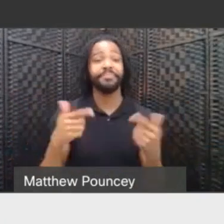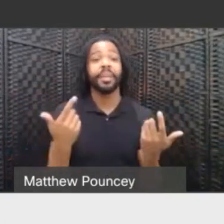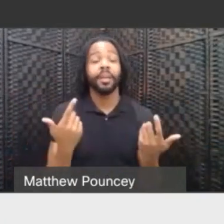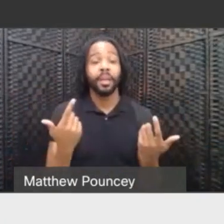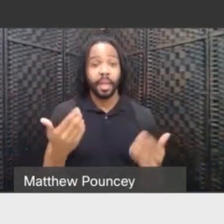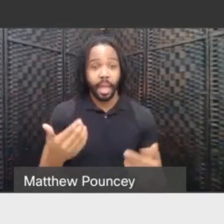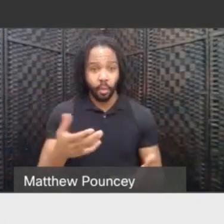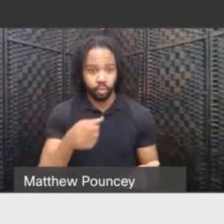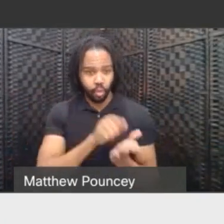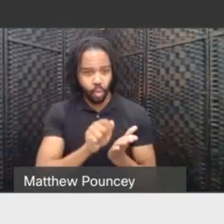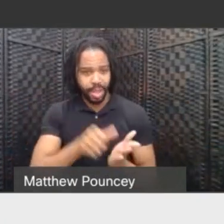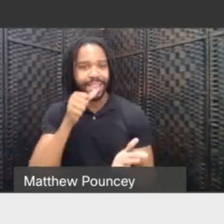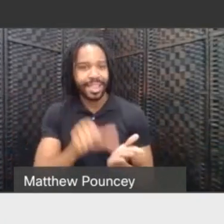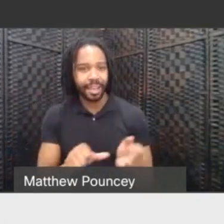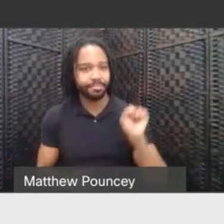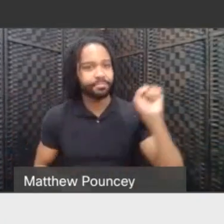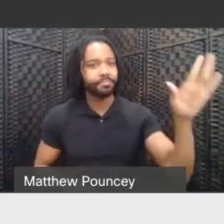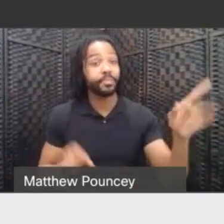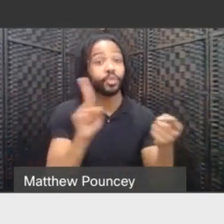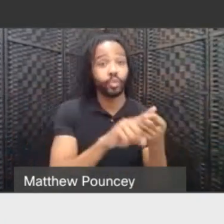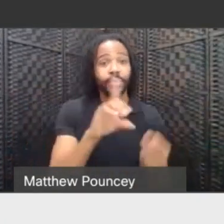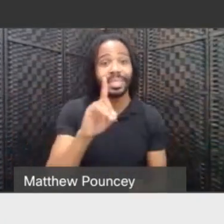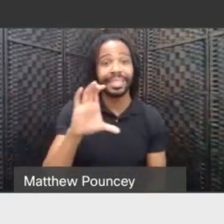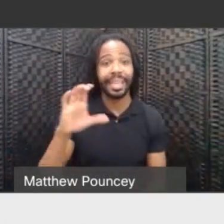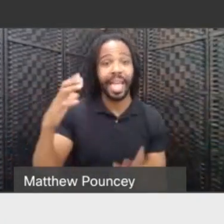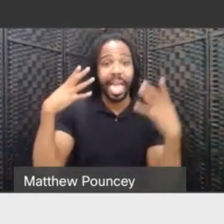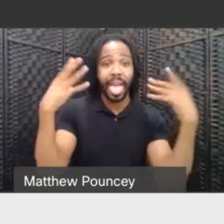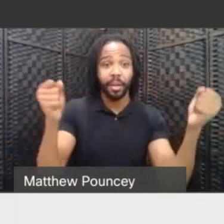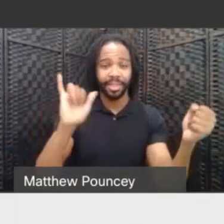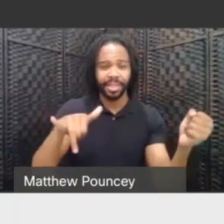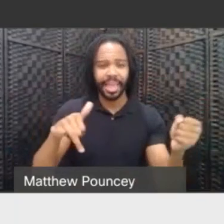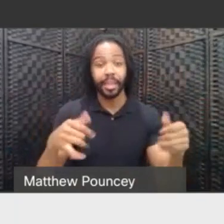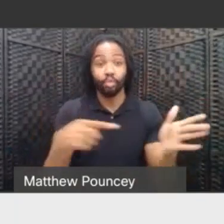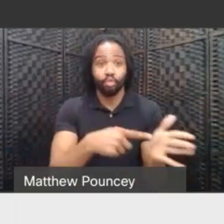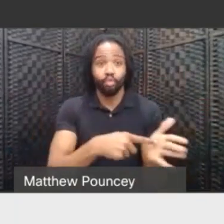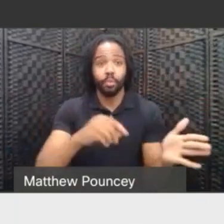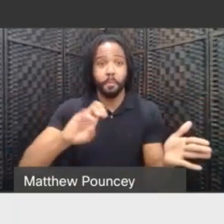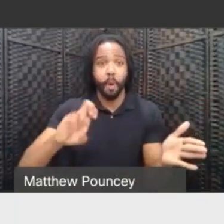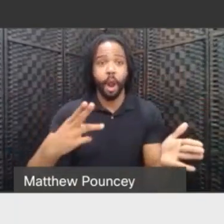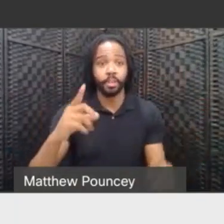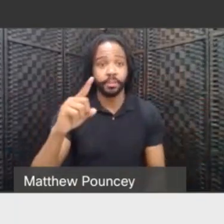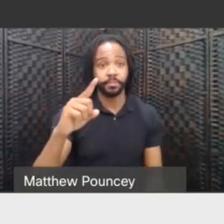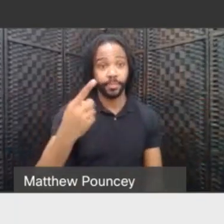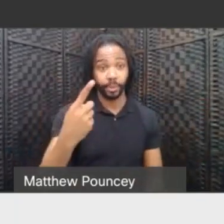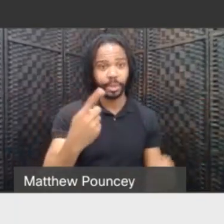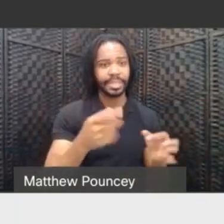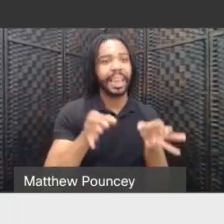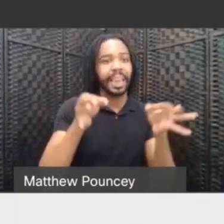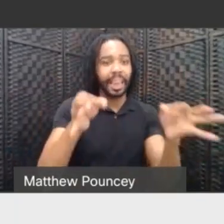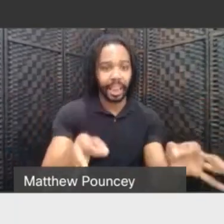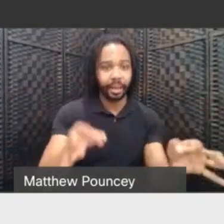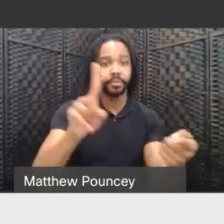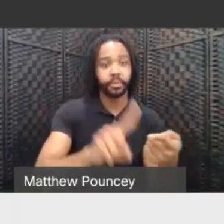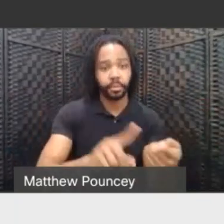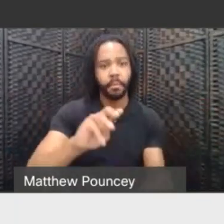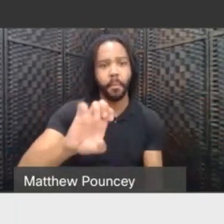ask that March 1 deadline be delayed until March 31st. DC